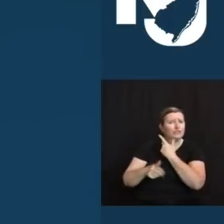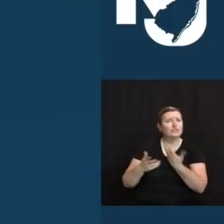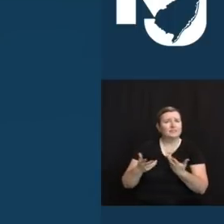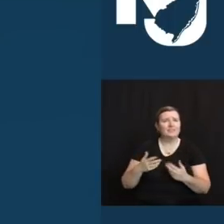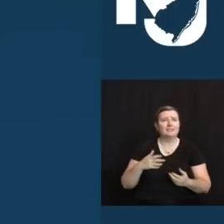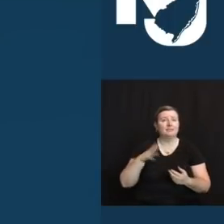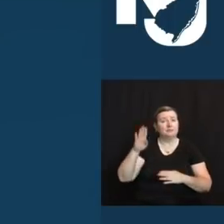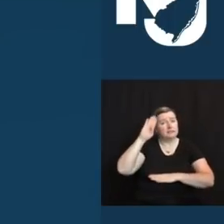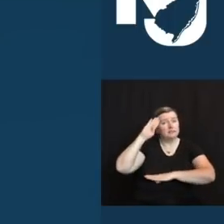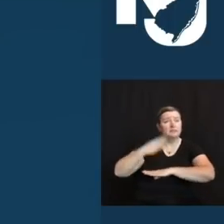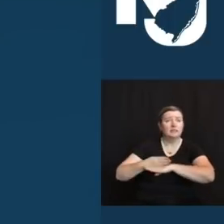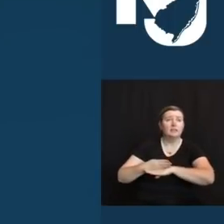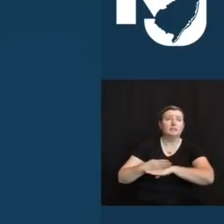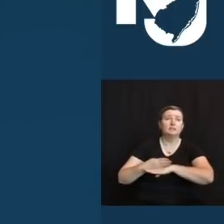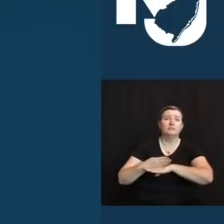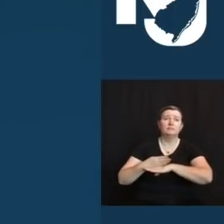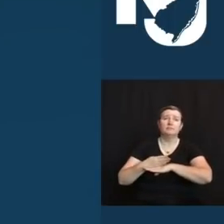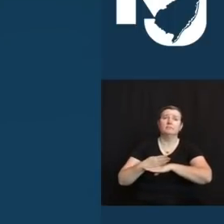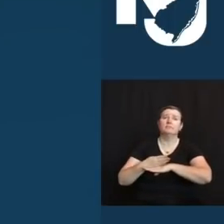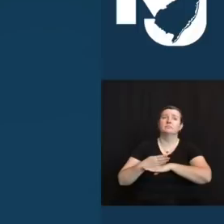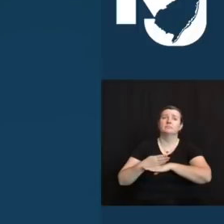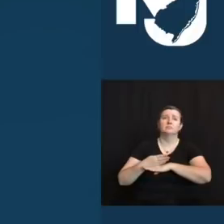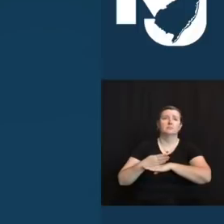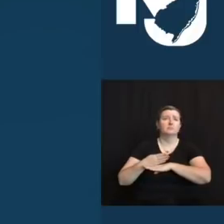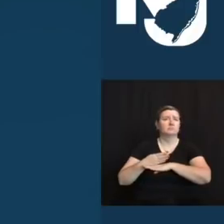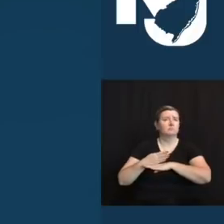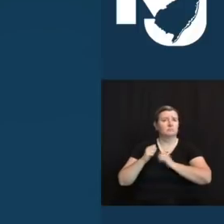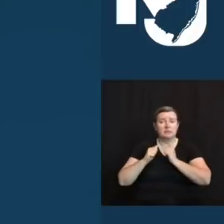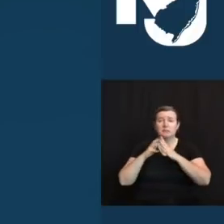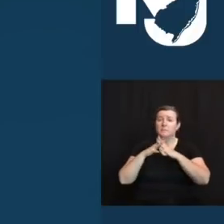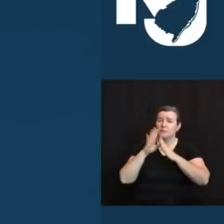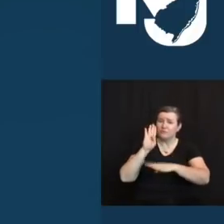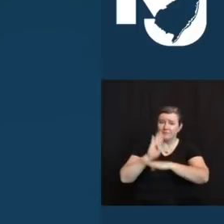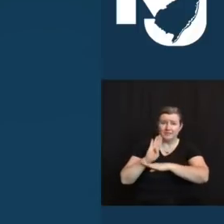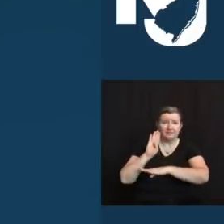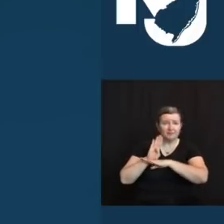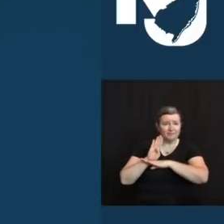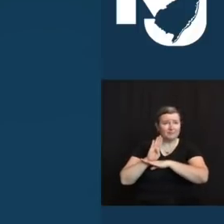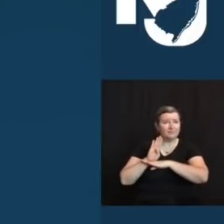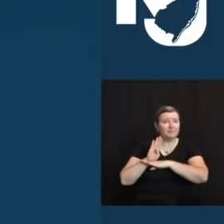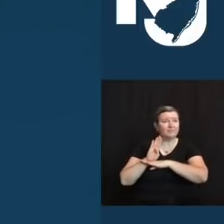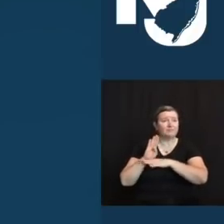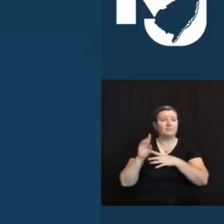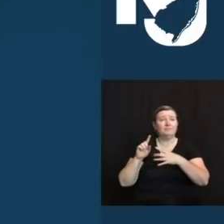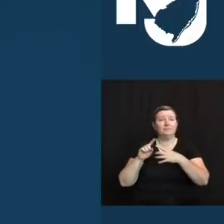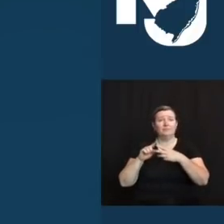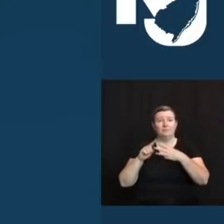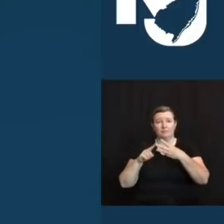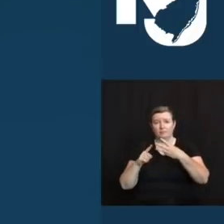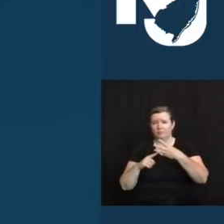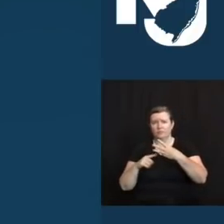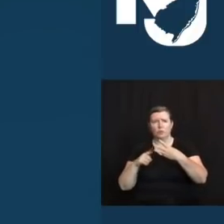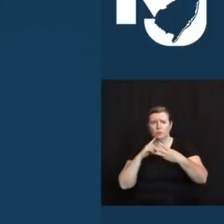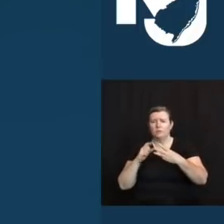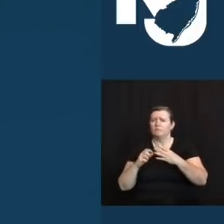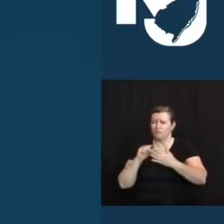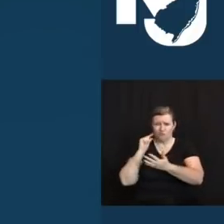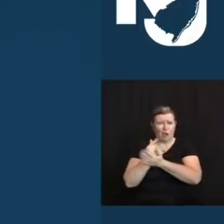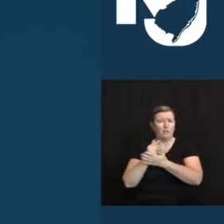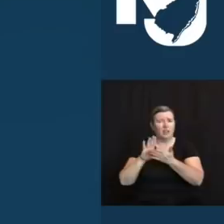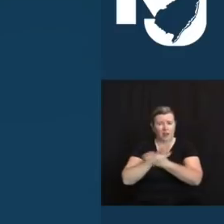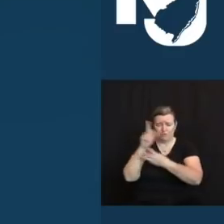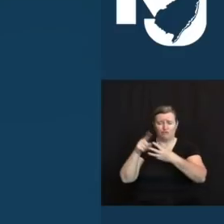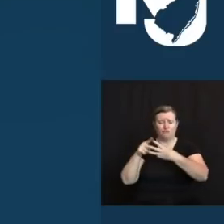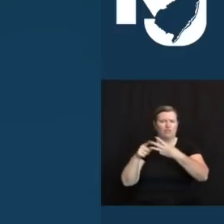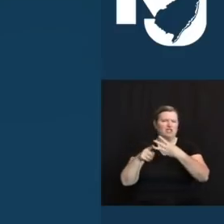sons finding his own success in business and two others who graduated from college and received their degrees in social